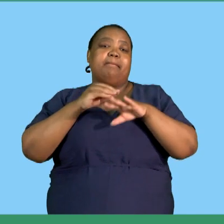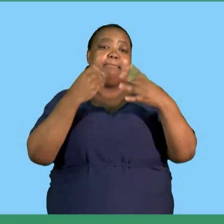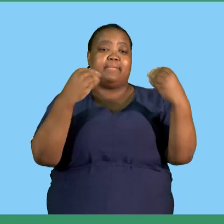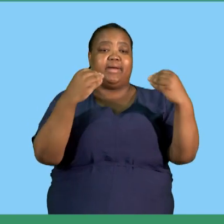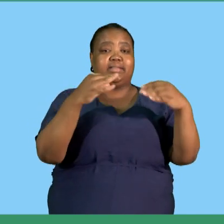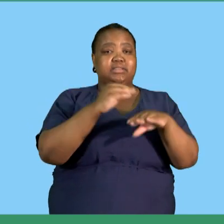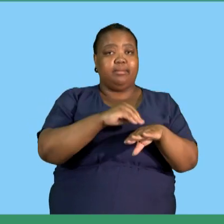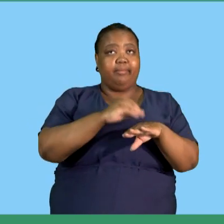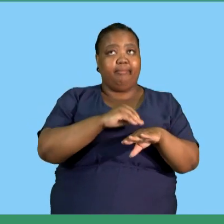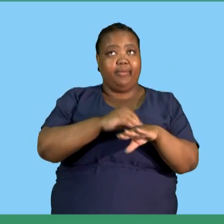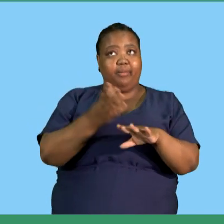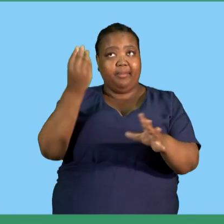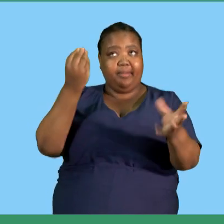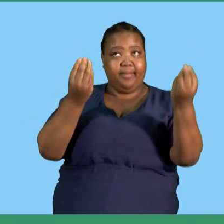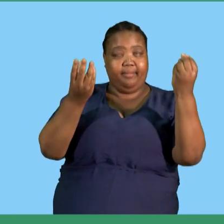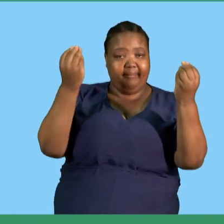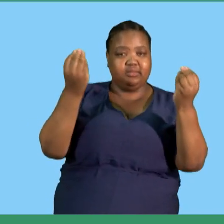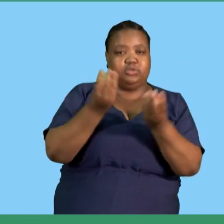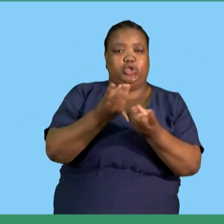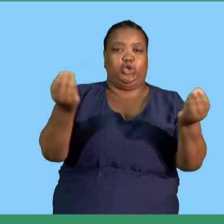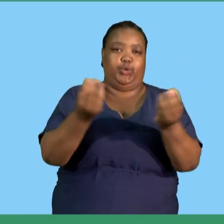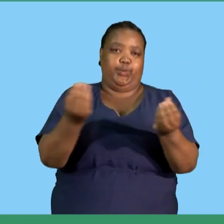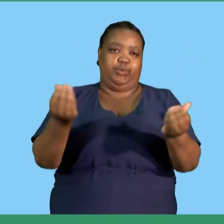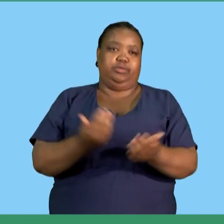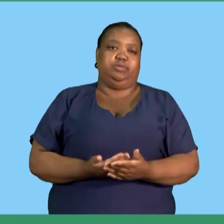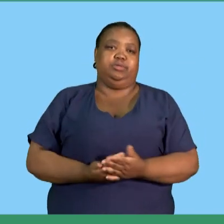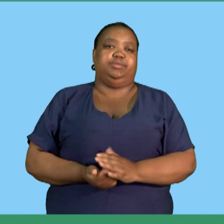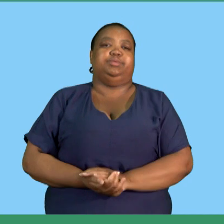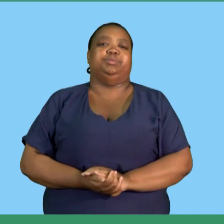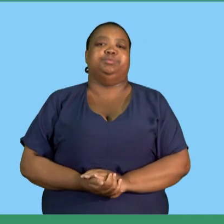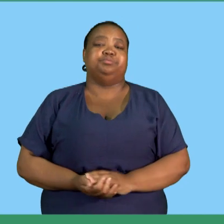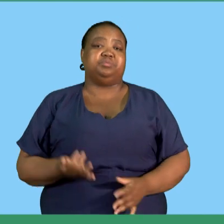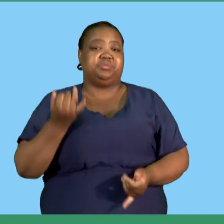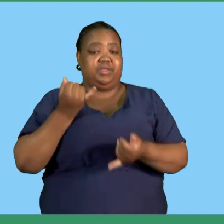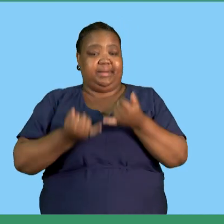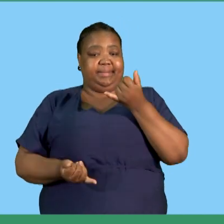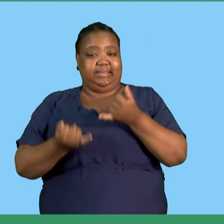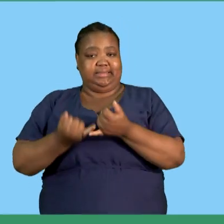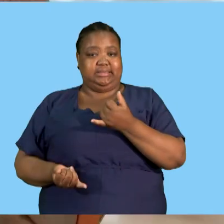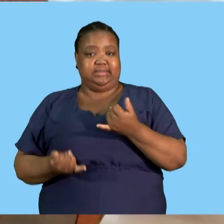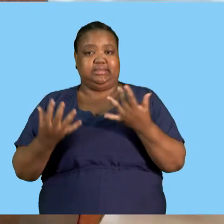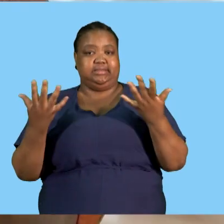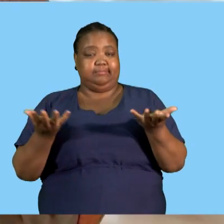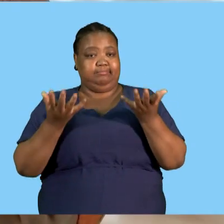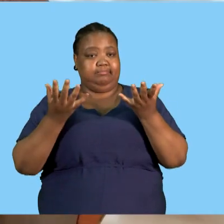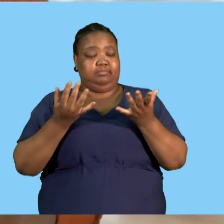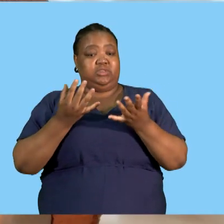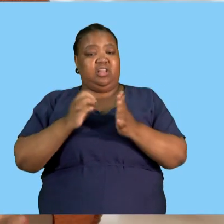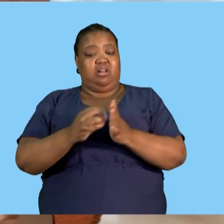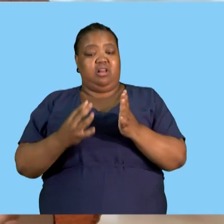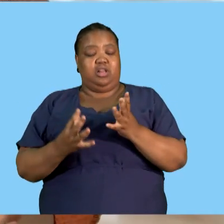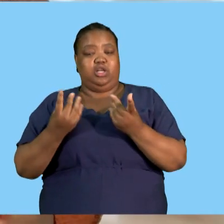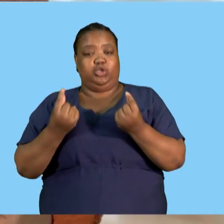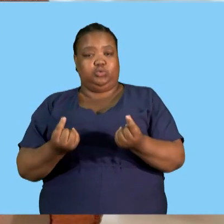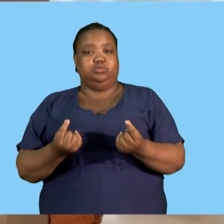solve business related problems. Right, these are the common errors that most of the learners they